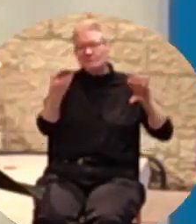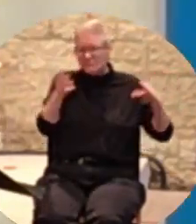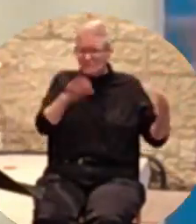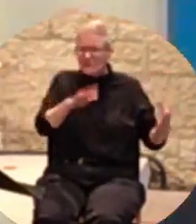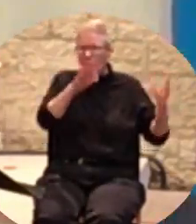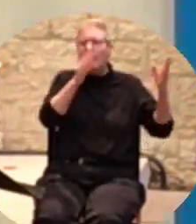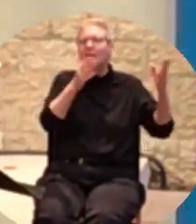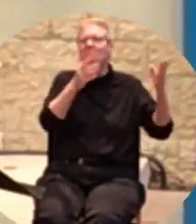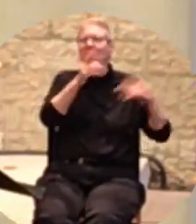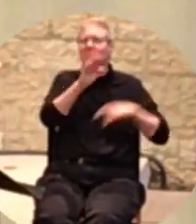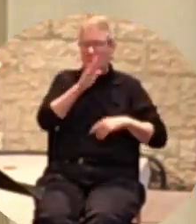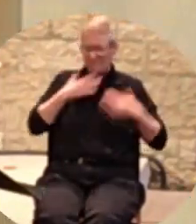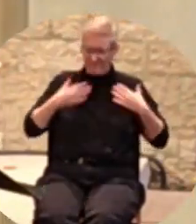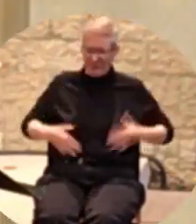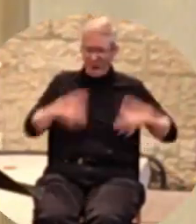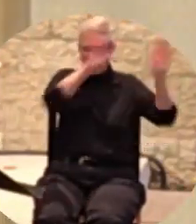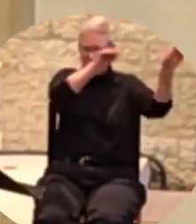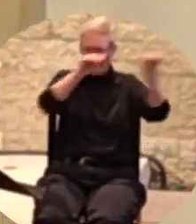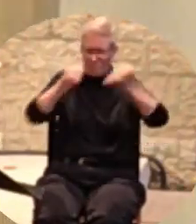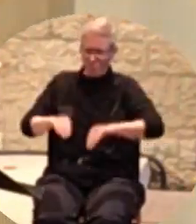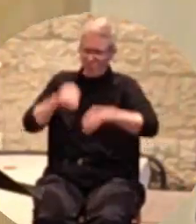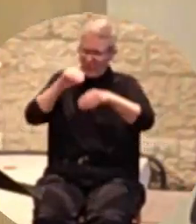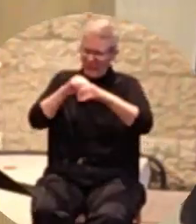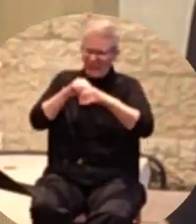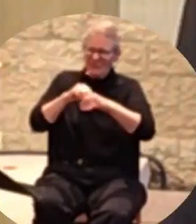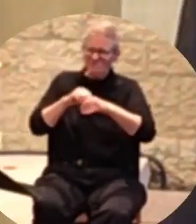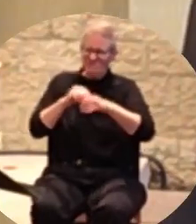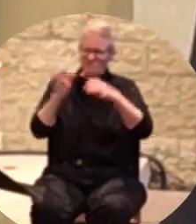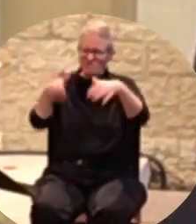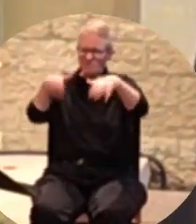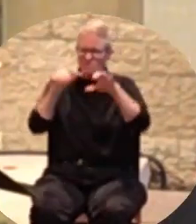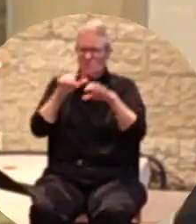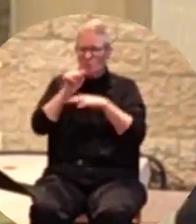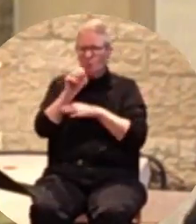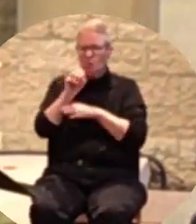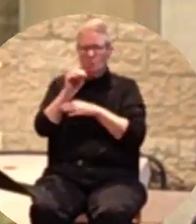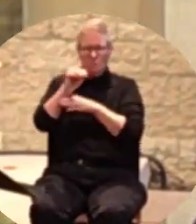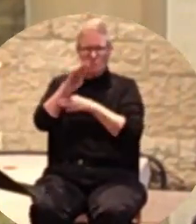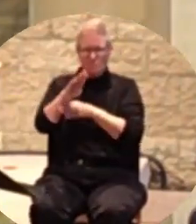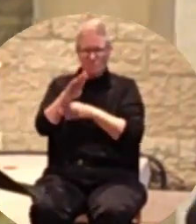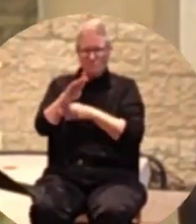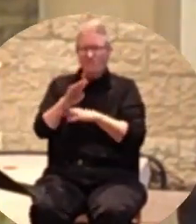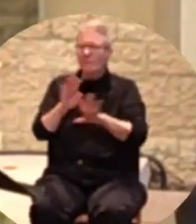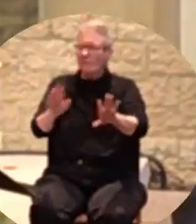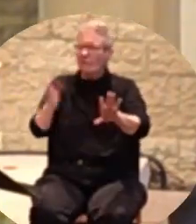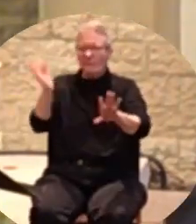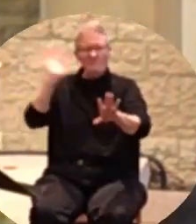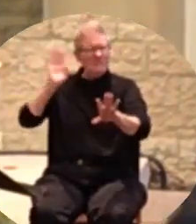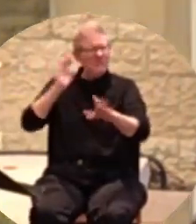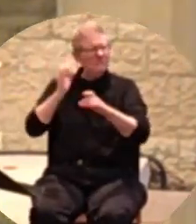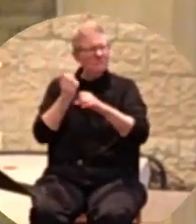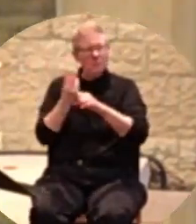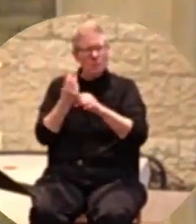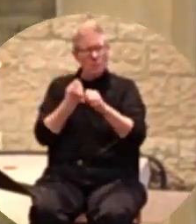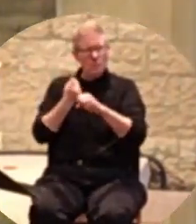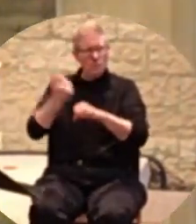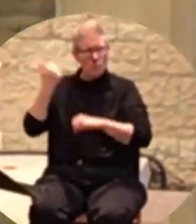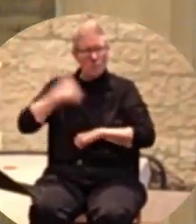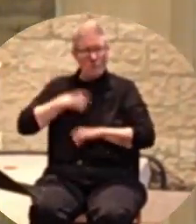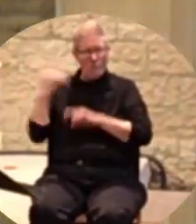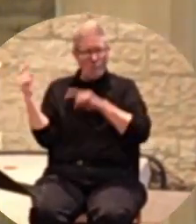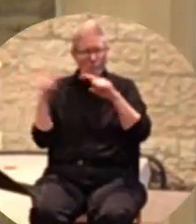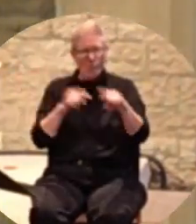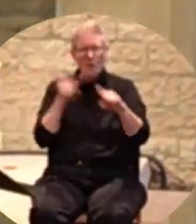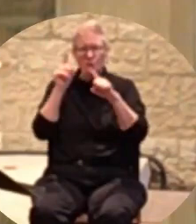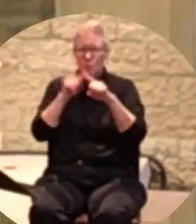we from a group of our church, we were in the Holy Land. And one of the most meaningful experiences I had was being in the garden